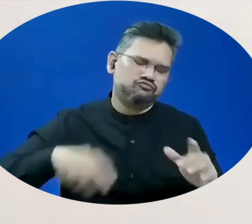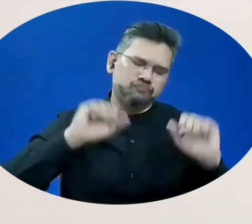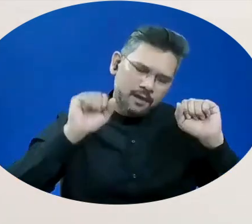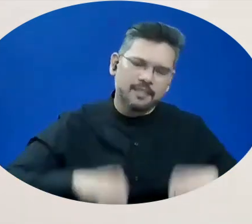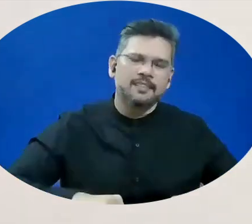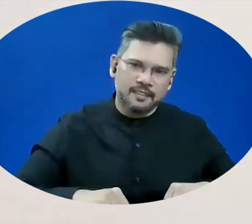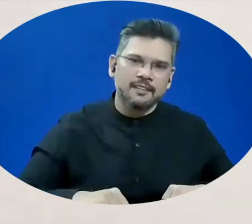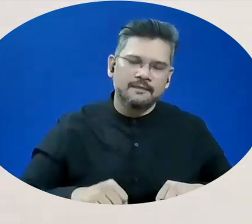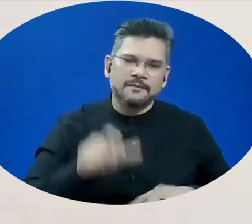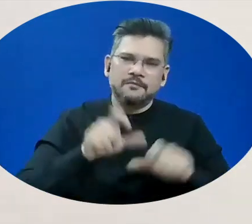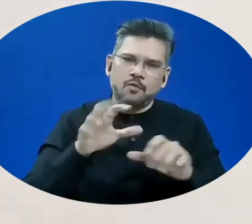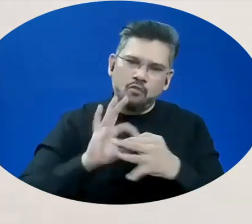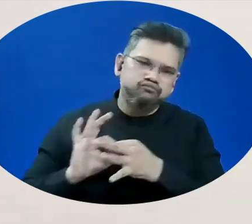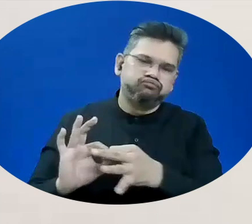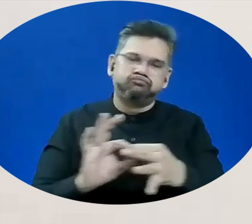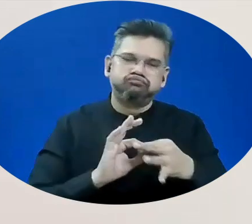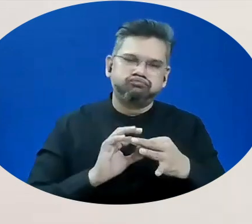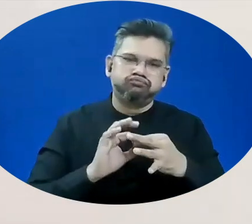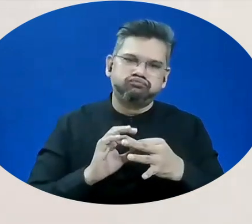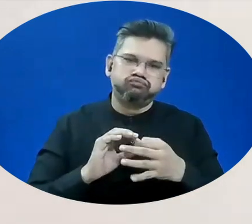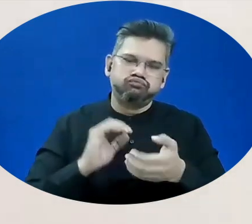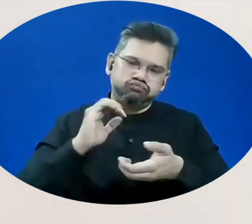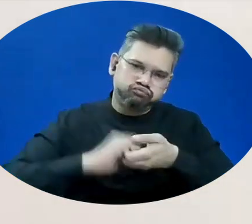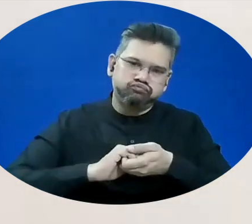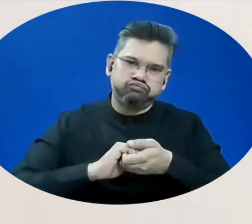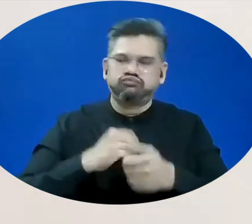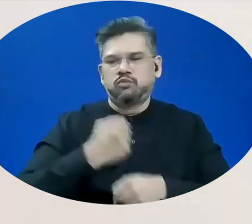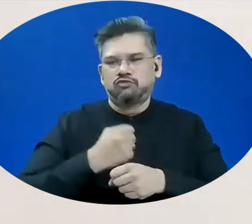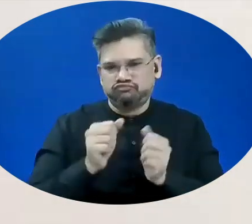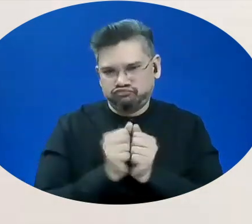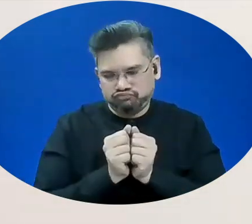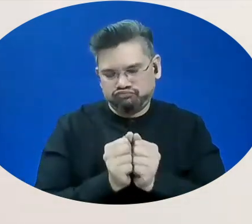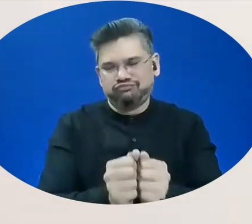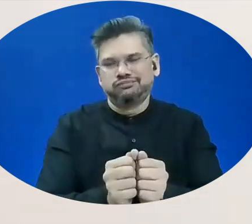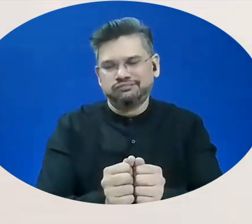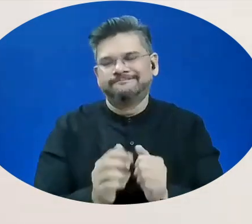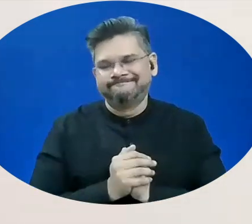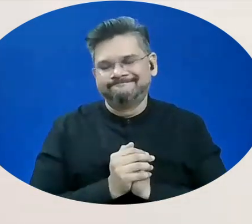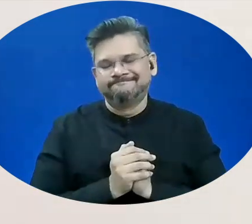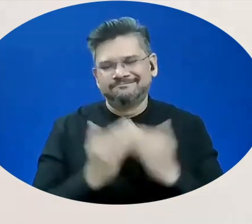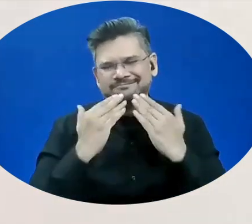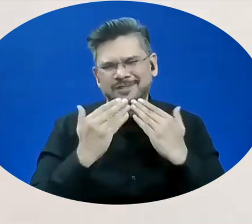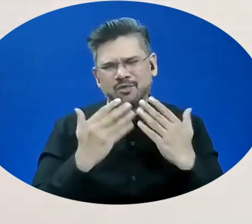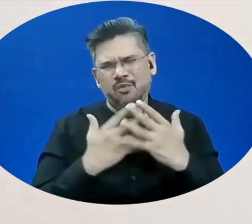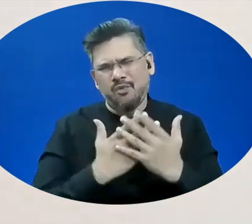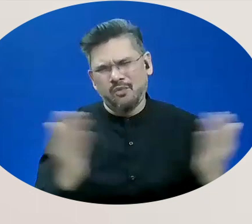resources together, and move forward together. So thank you very much again, everybody. And we'll, like